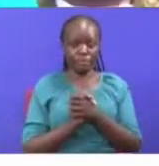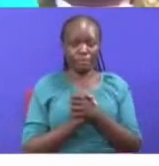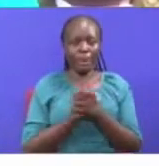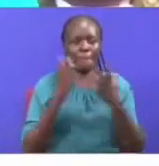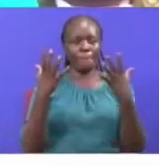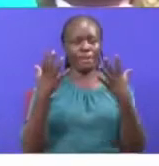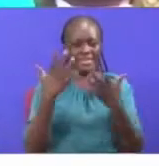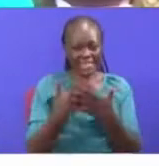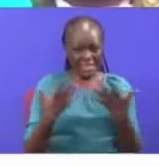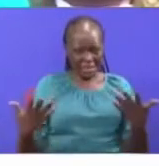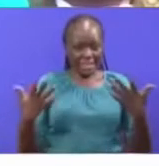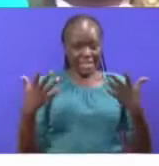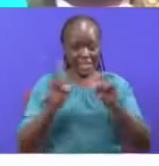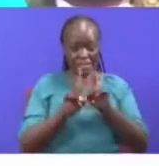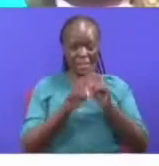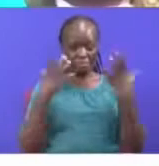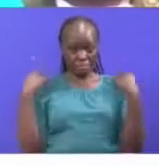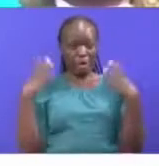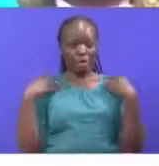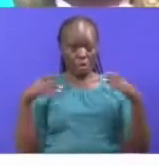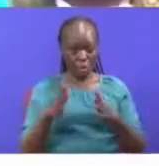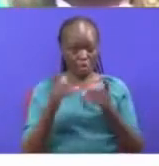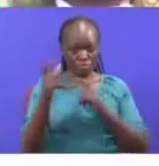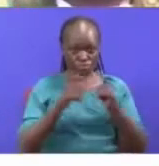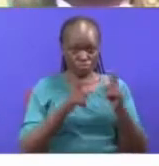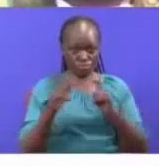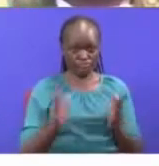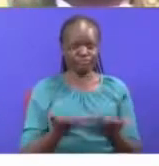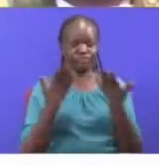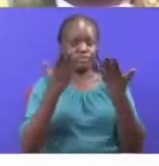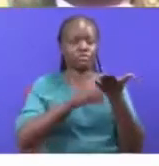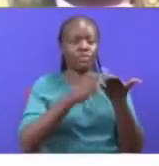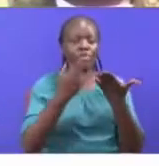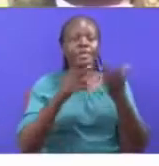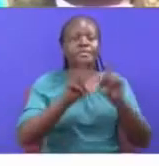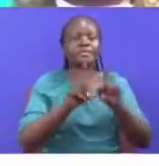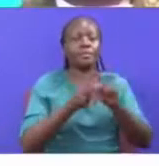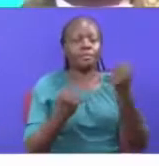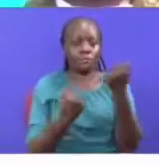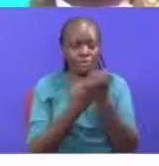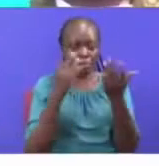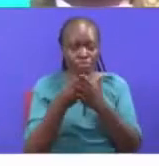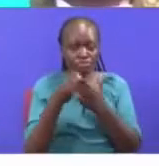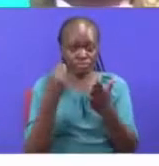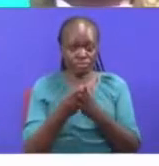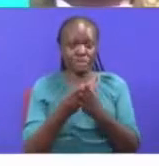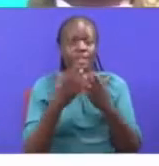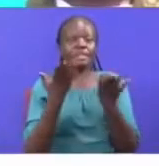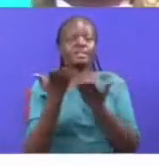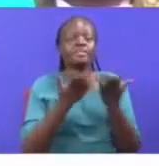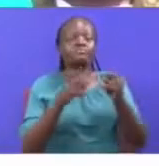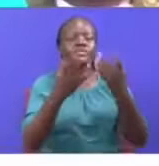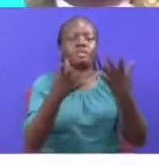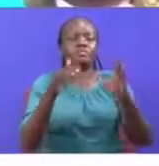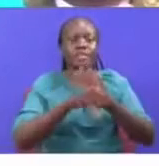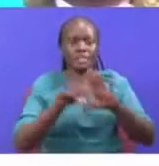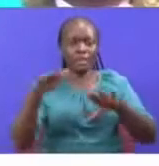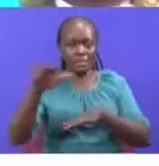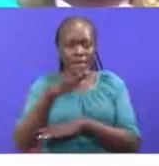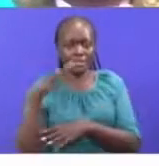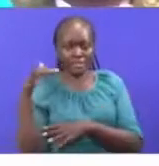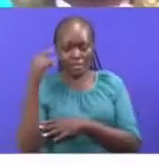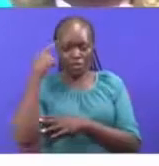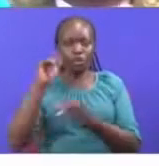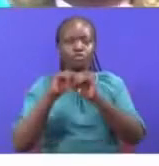practical measure to increase resources to finance service delivery at the real bottom of